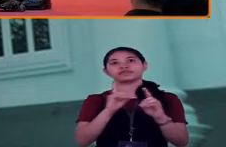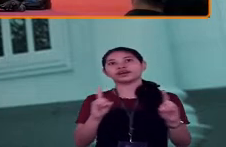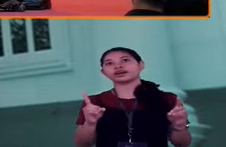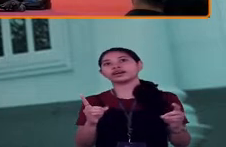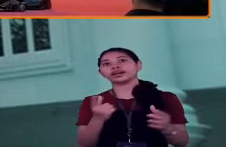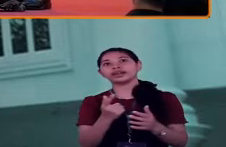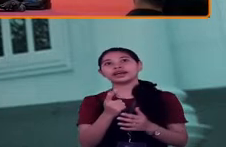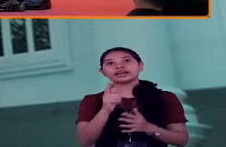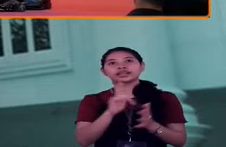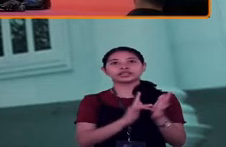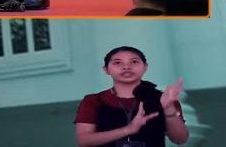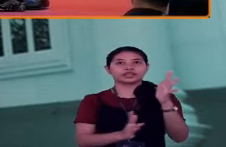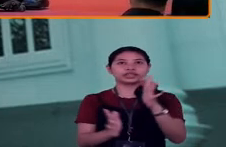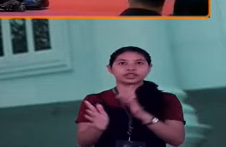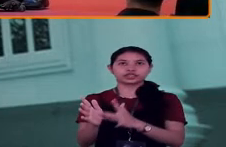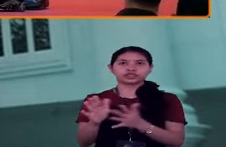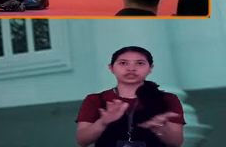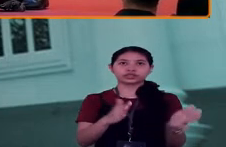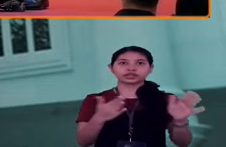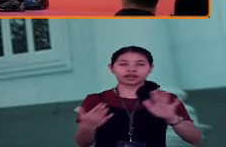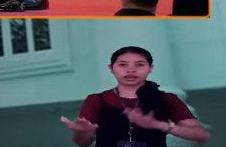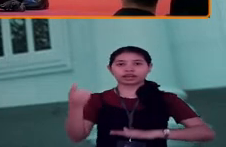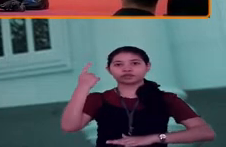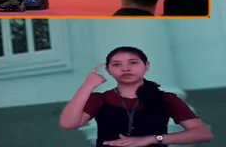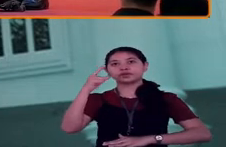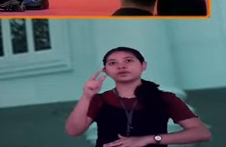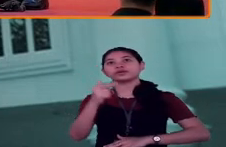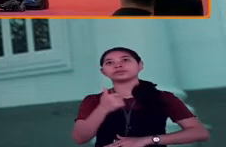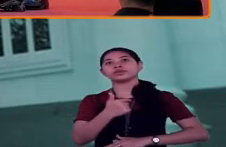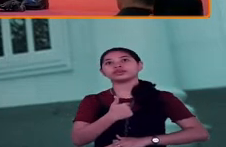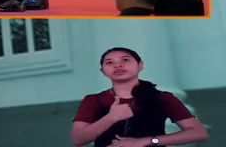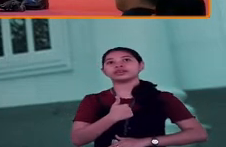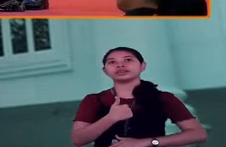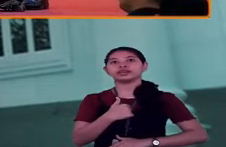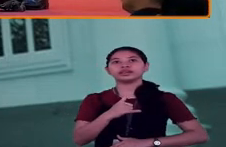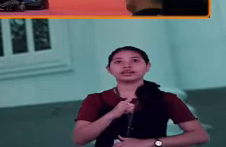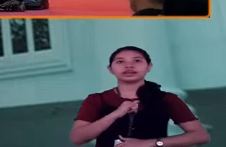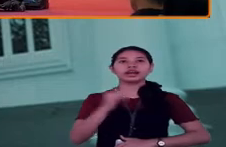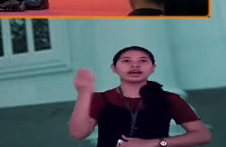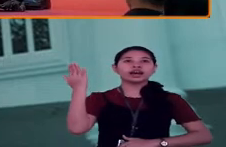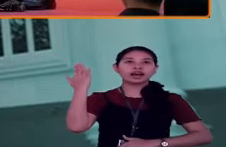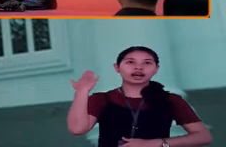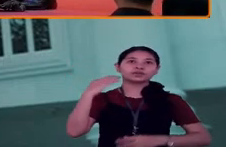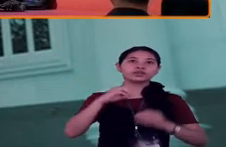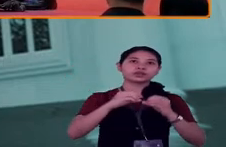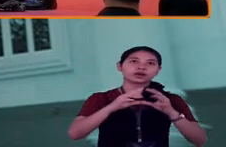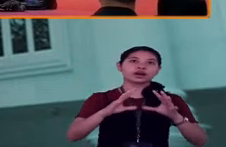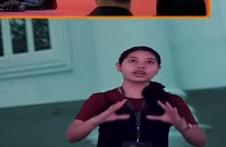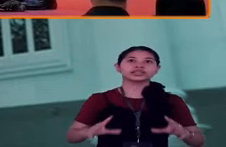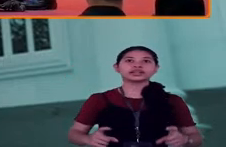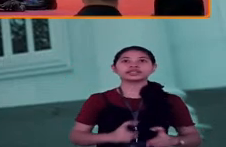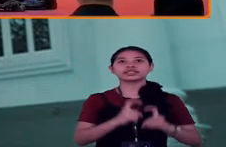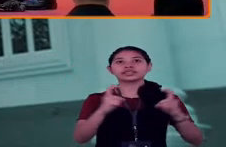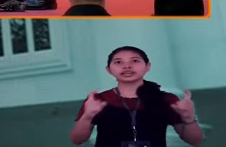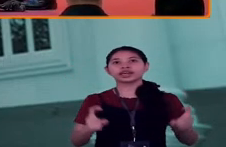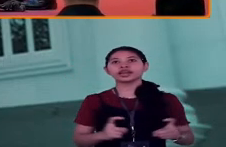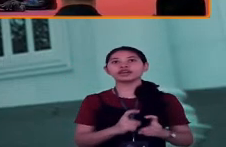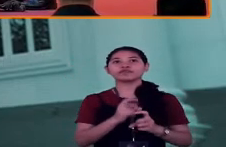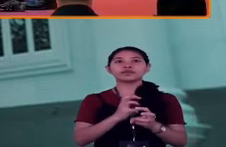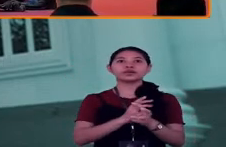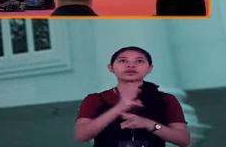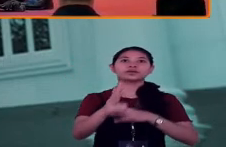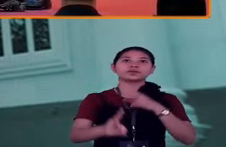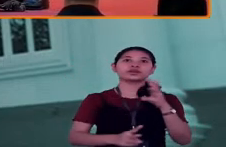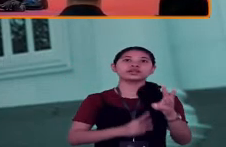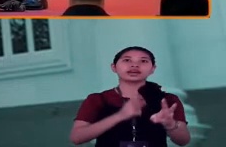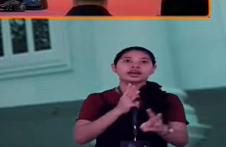grace divine, that Jesus should die for me. I was lost in